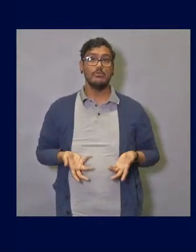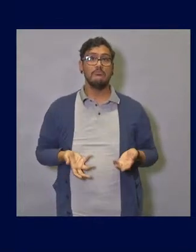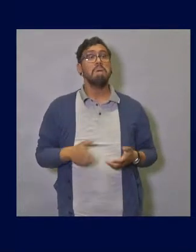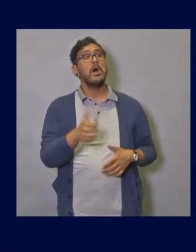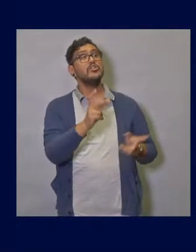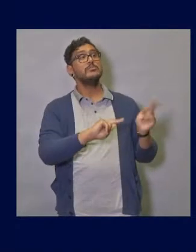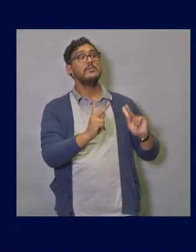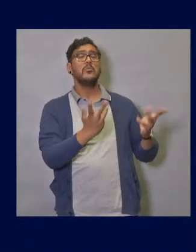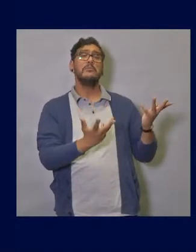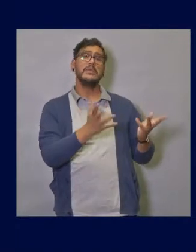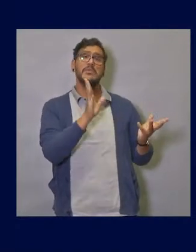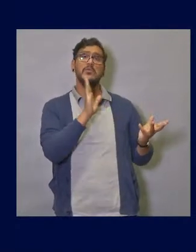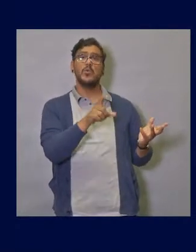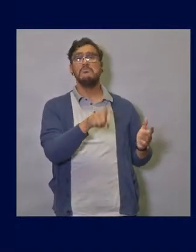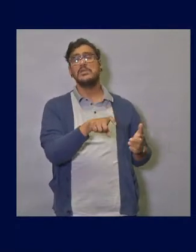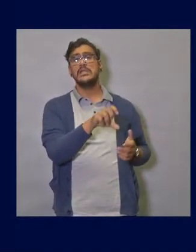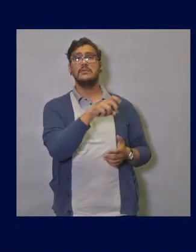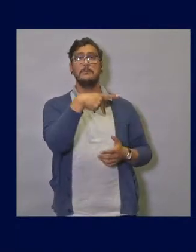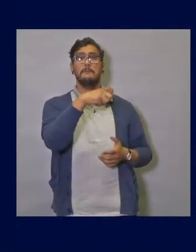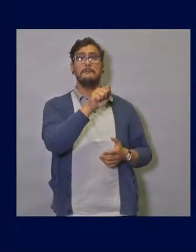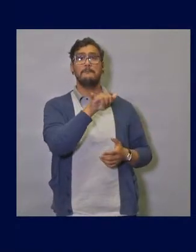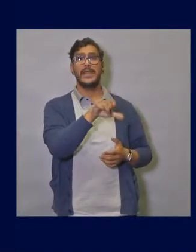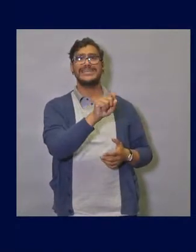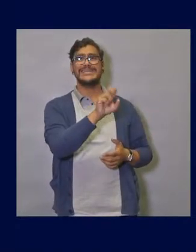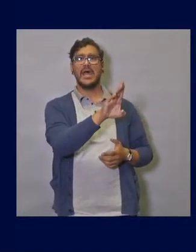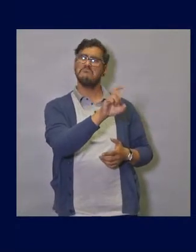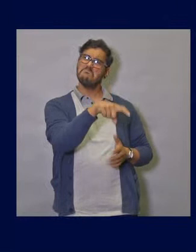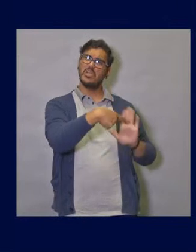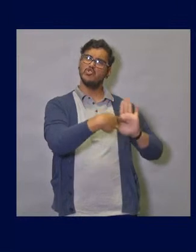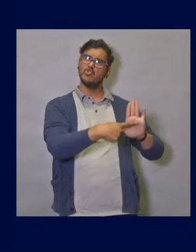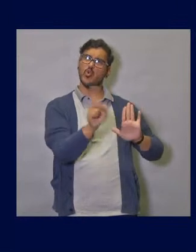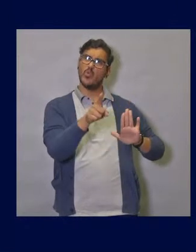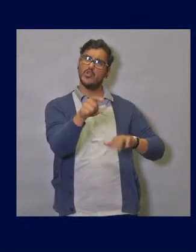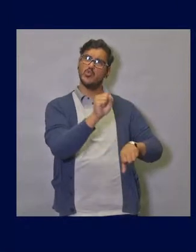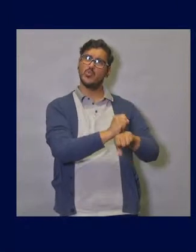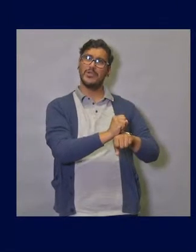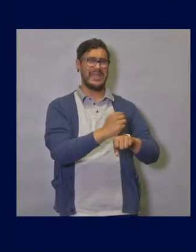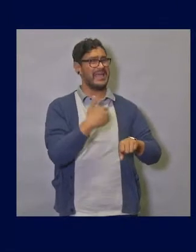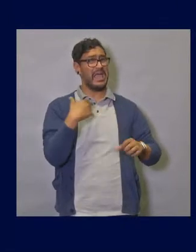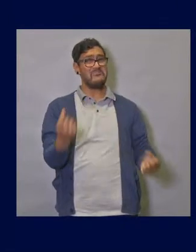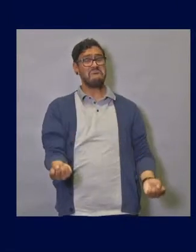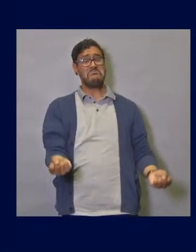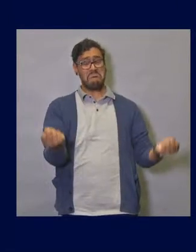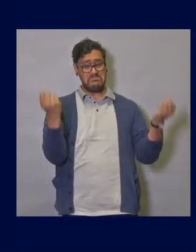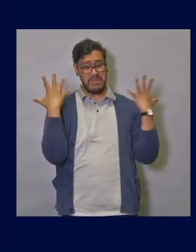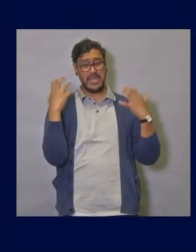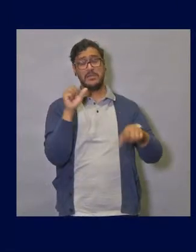documentation that shows where you work. There are dozens of documents that can be used to